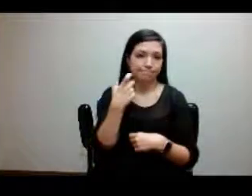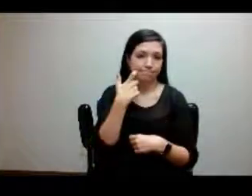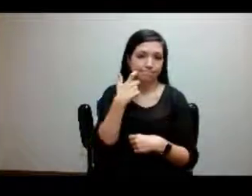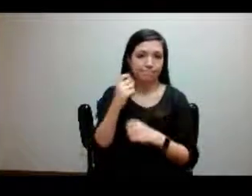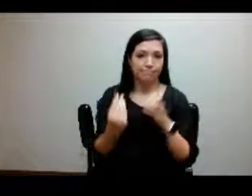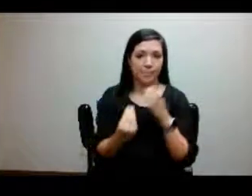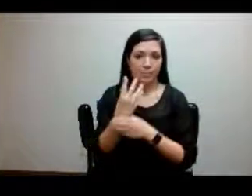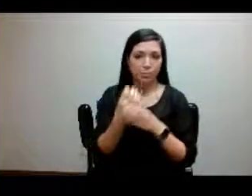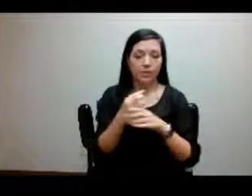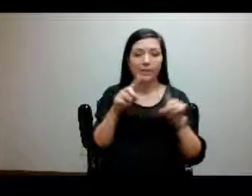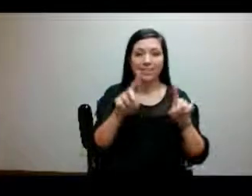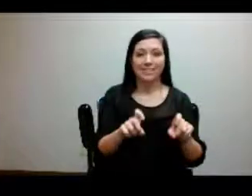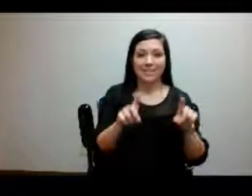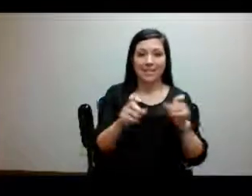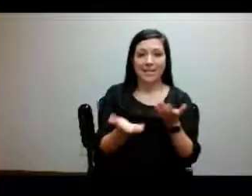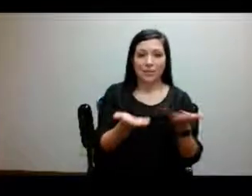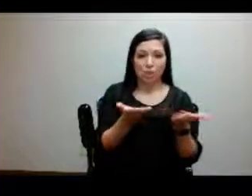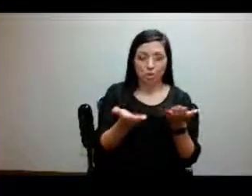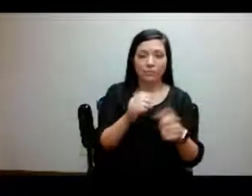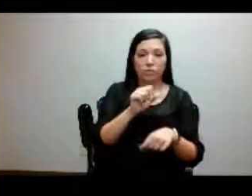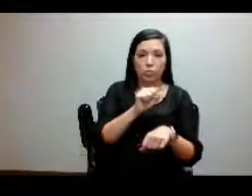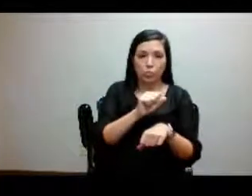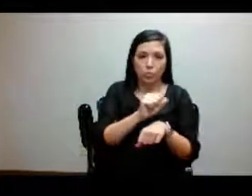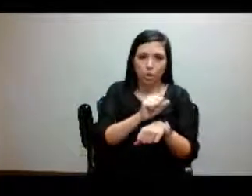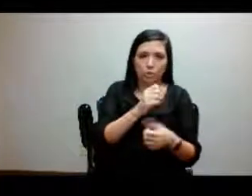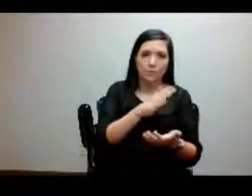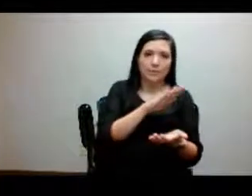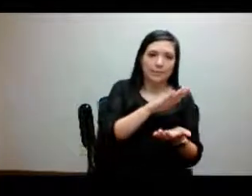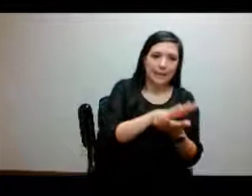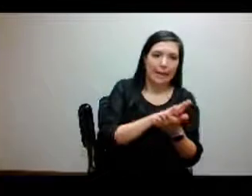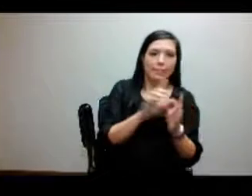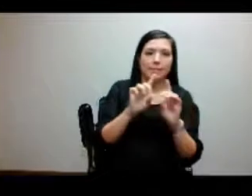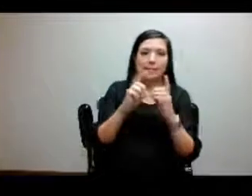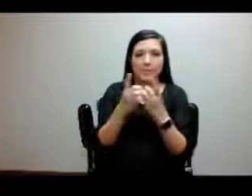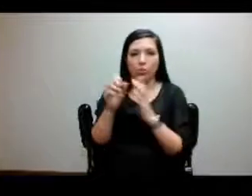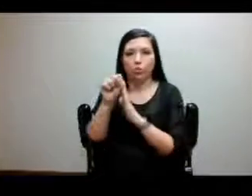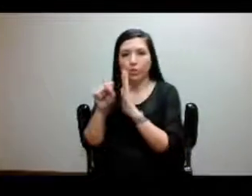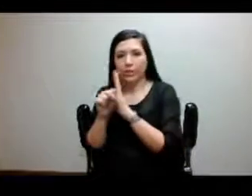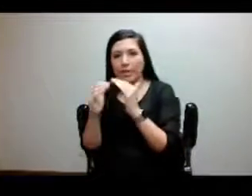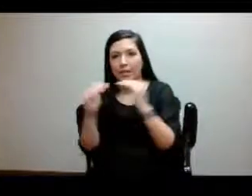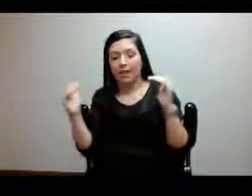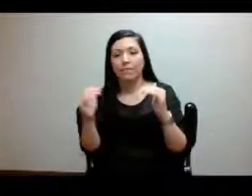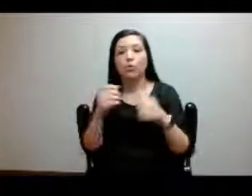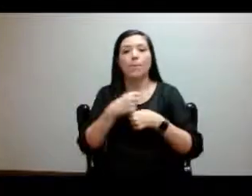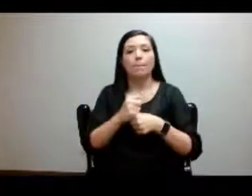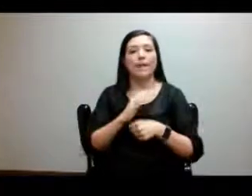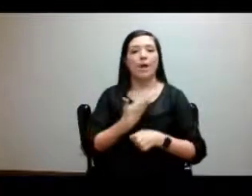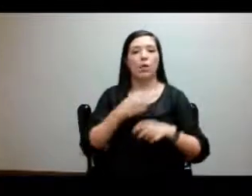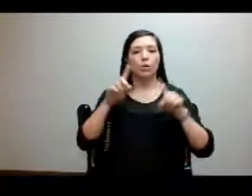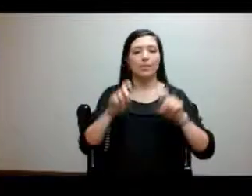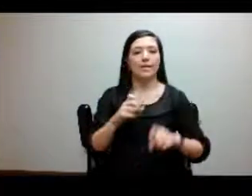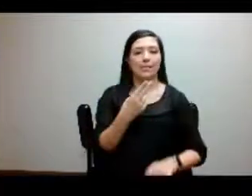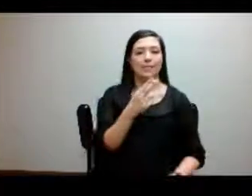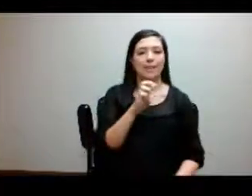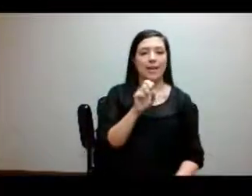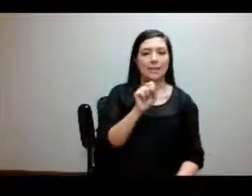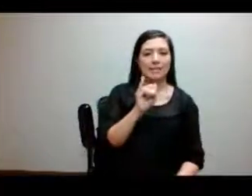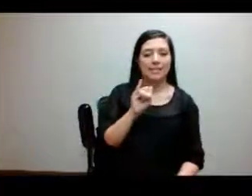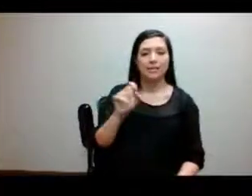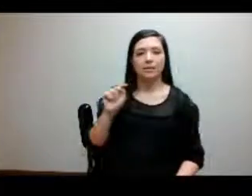staff who worked at the campus, district, and state level to make our assessments like the TSI and the HASI available